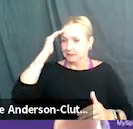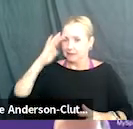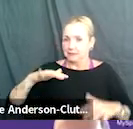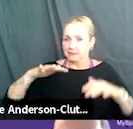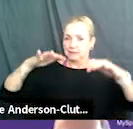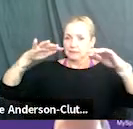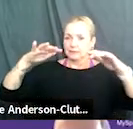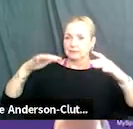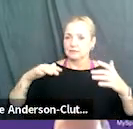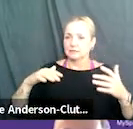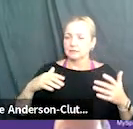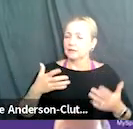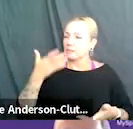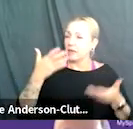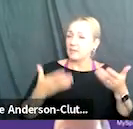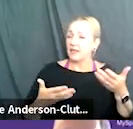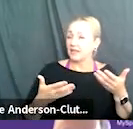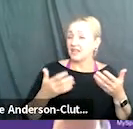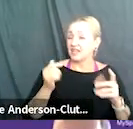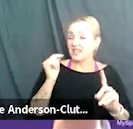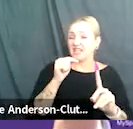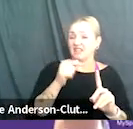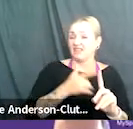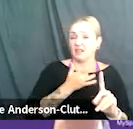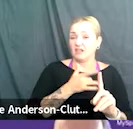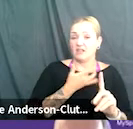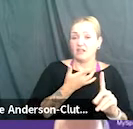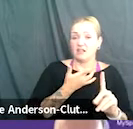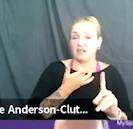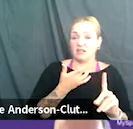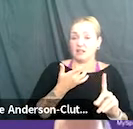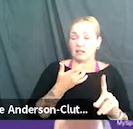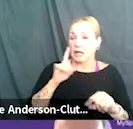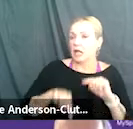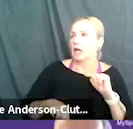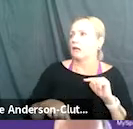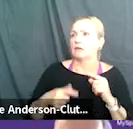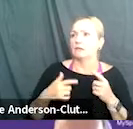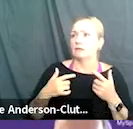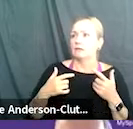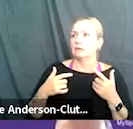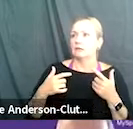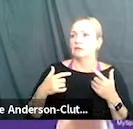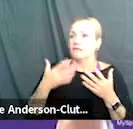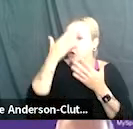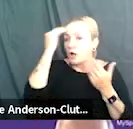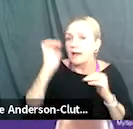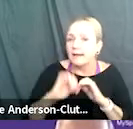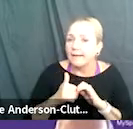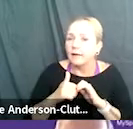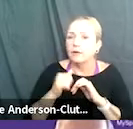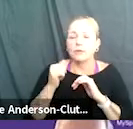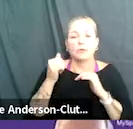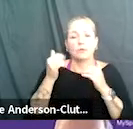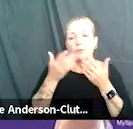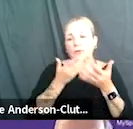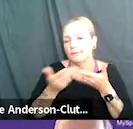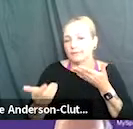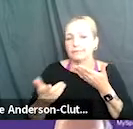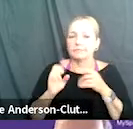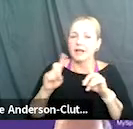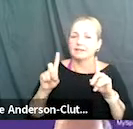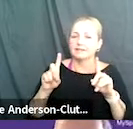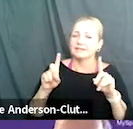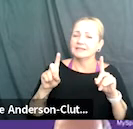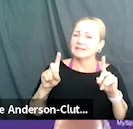was prompted, and if he wasn't, that there was some anxiety about doing it. And so we started him on fluoxetine. It took us a while to increase the dose to 20 milligrams